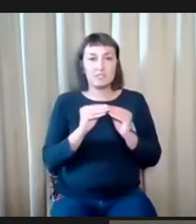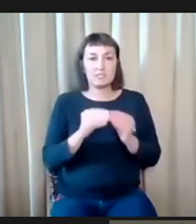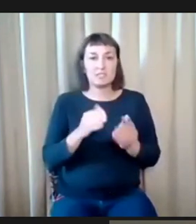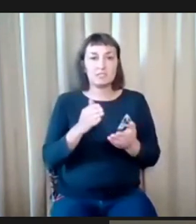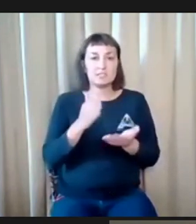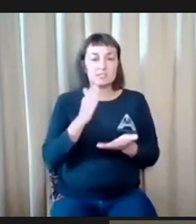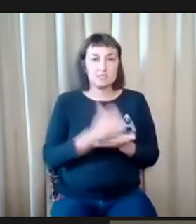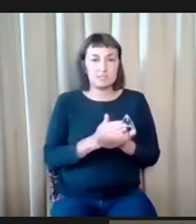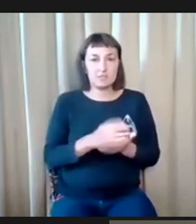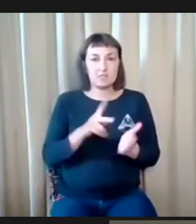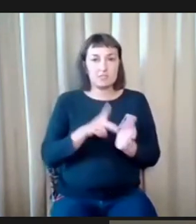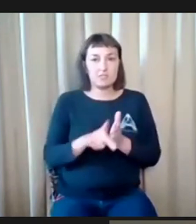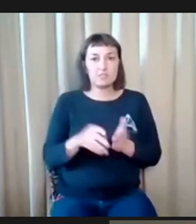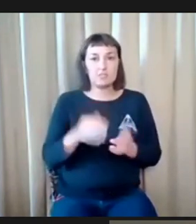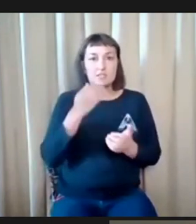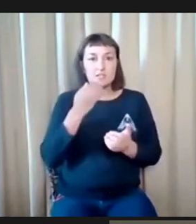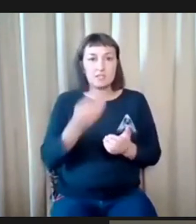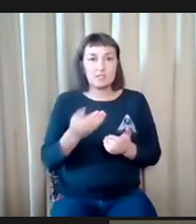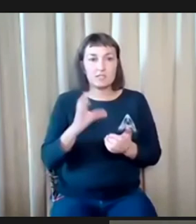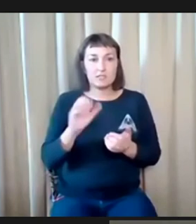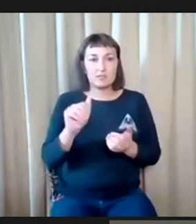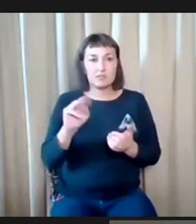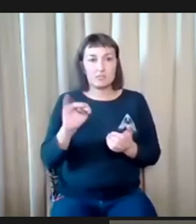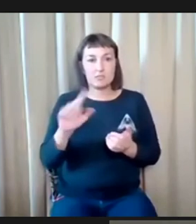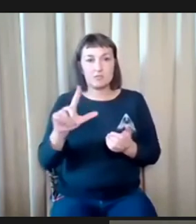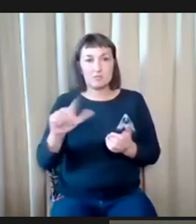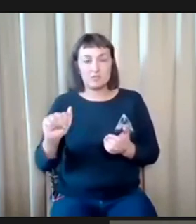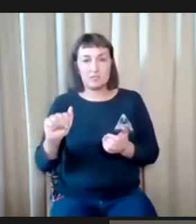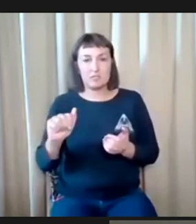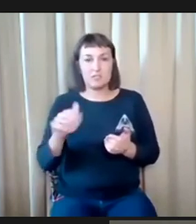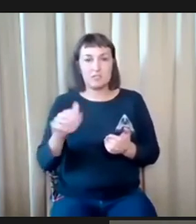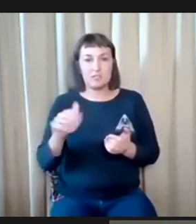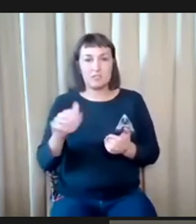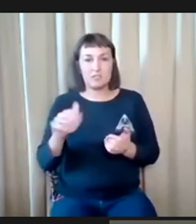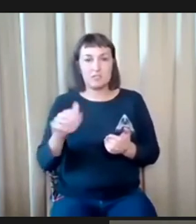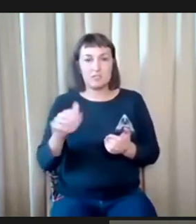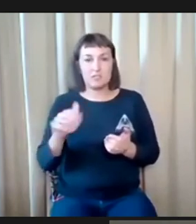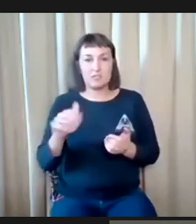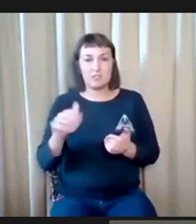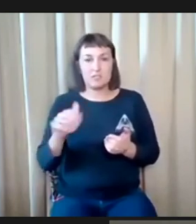thank you, Jill. Thank you, Camilla. We'll see you. Thank you. Thanks, Nancy. Bye. Bye.